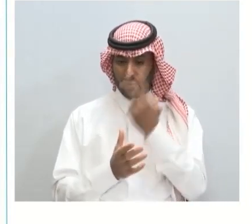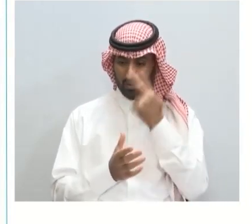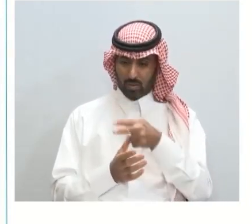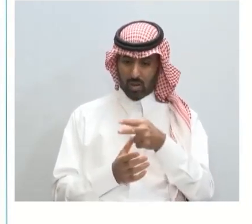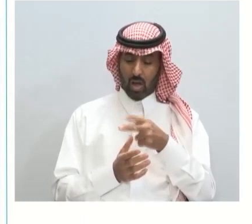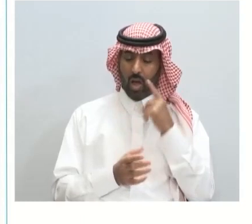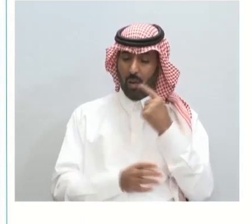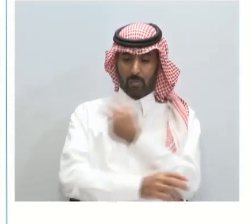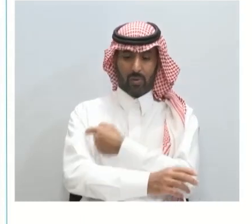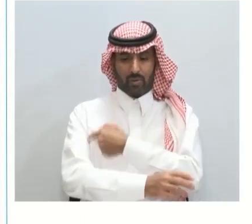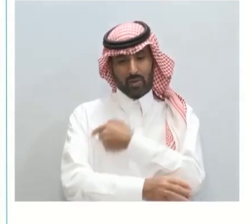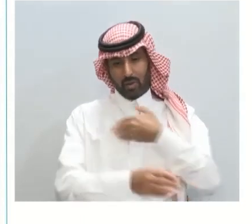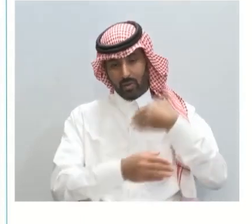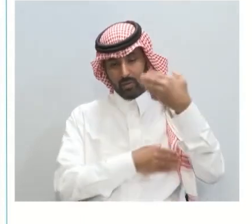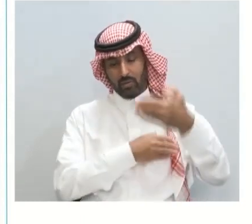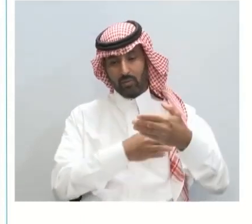our medical future.